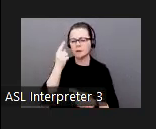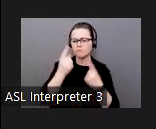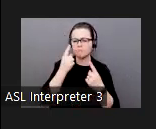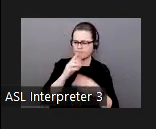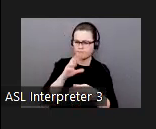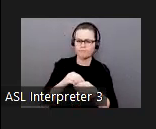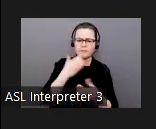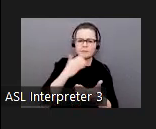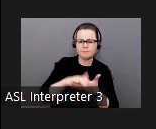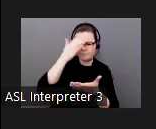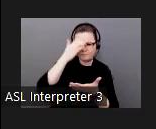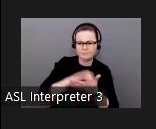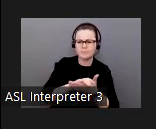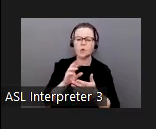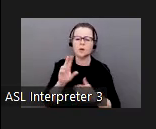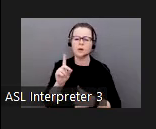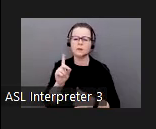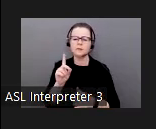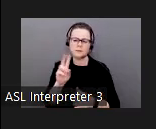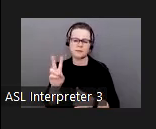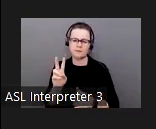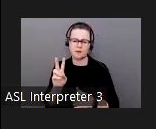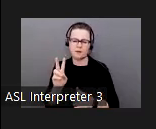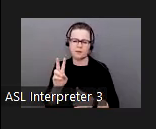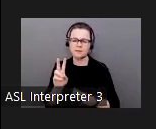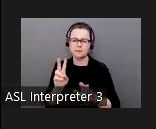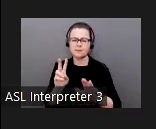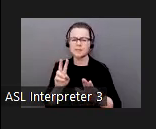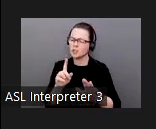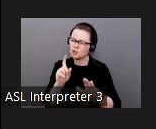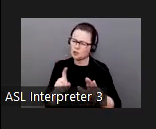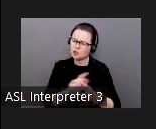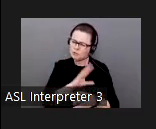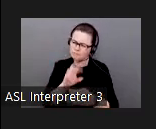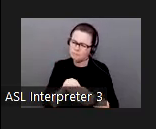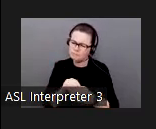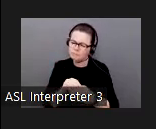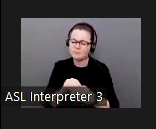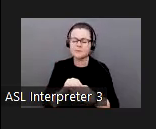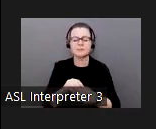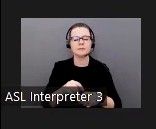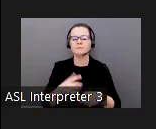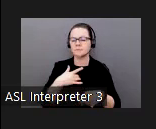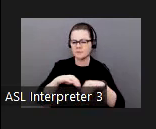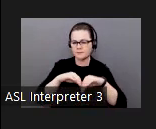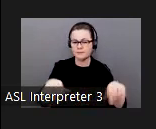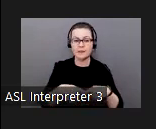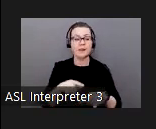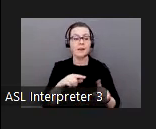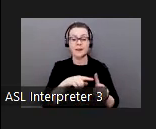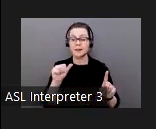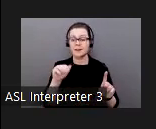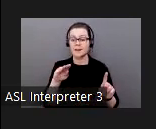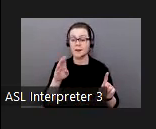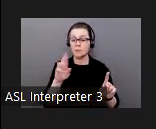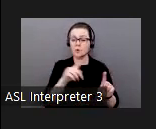in the way I think that it should be. So I'll come to why that is. And then Amber did talk about sort of seeing an increase